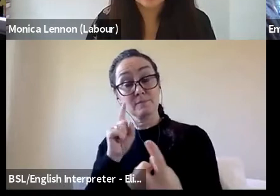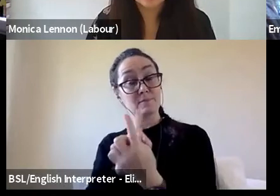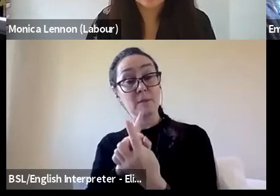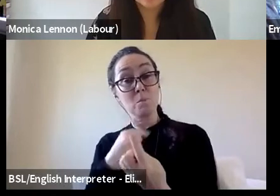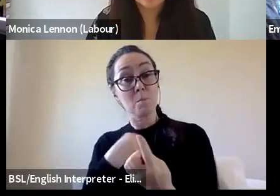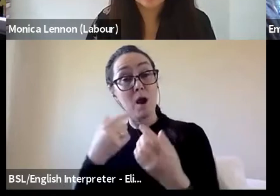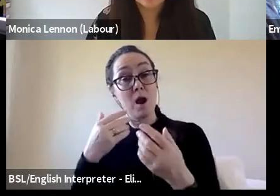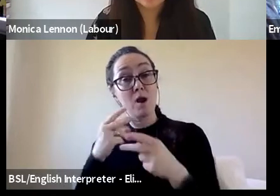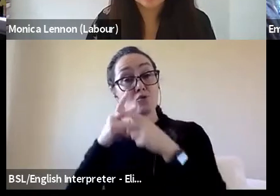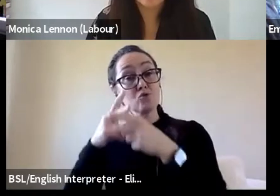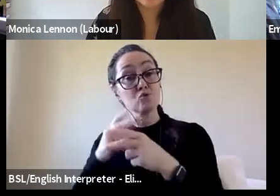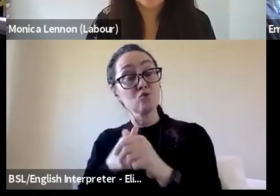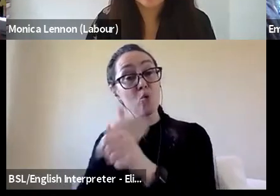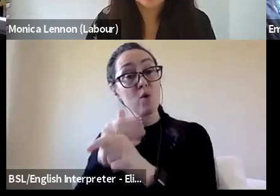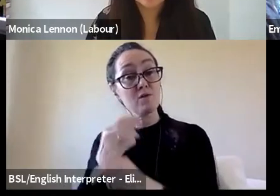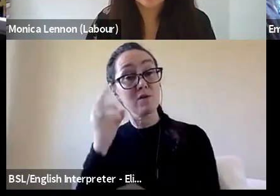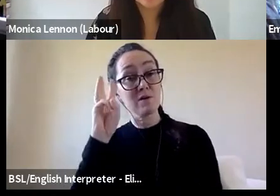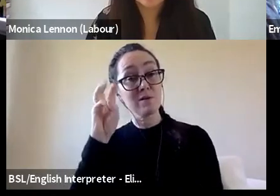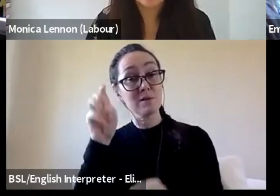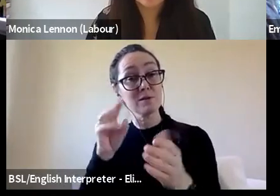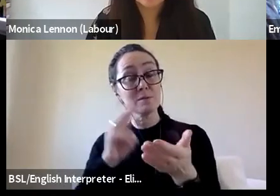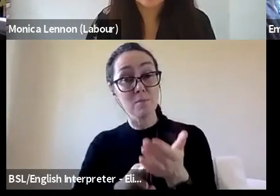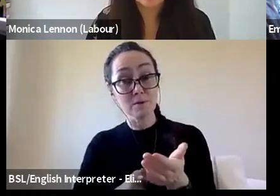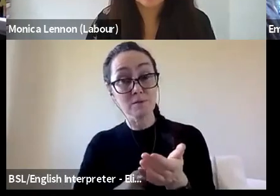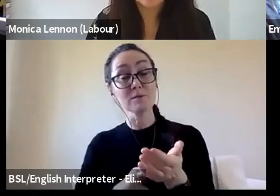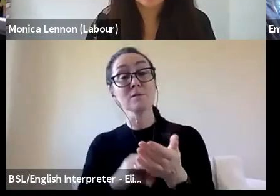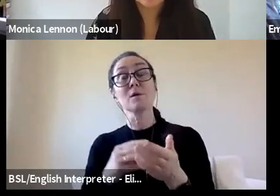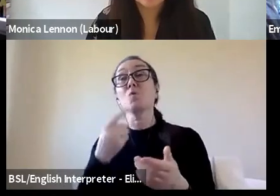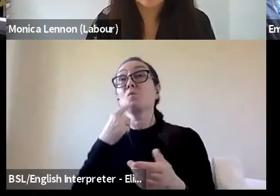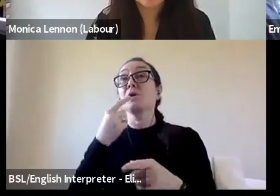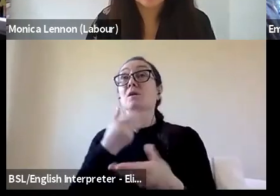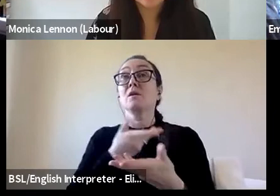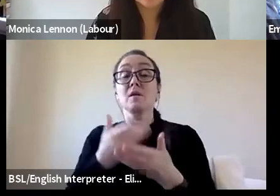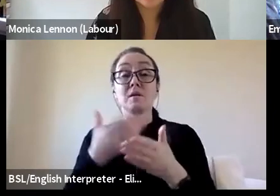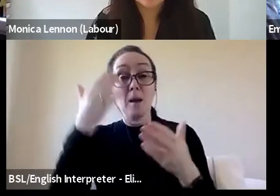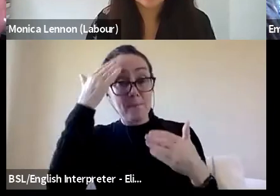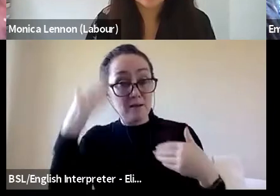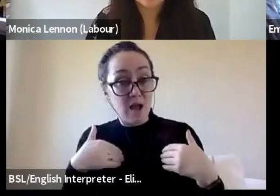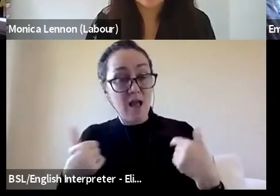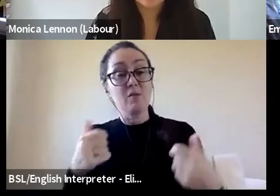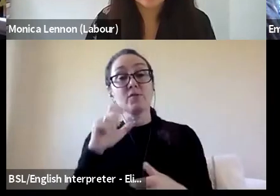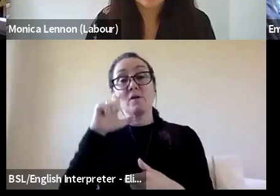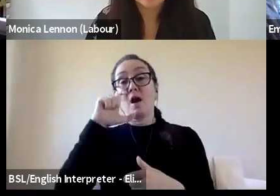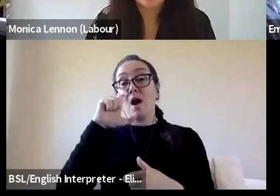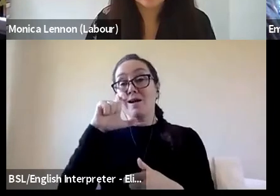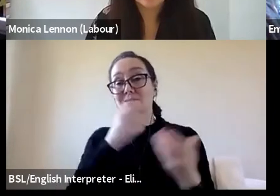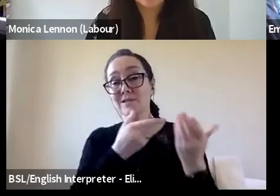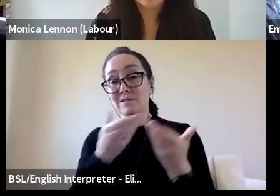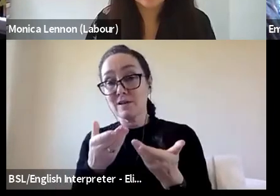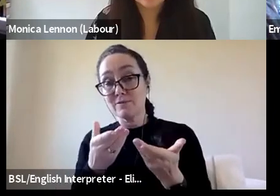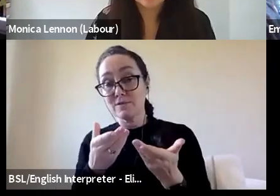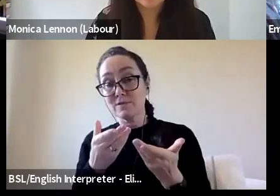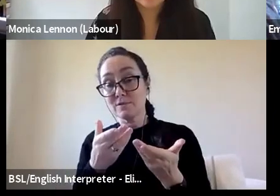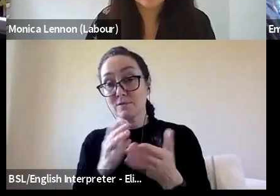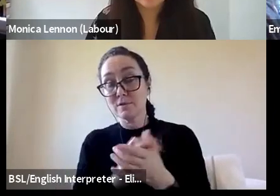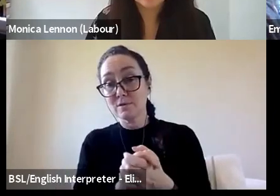you know, the telly's full of what it means for people with cancer. We talked about mental health, etc. When are we going to see, you